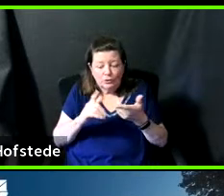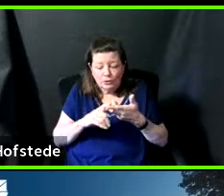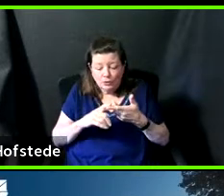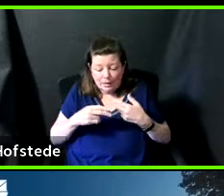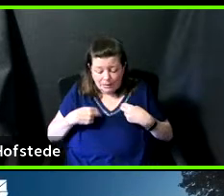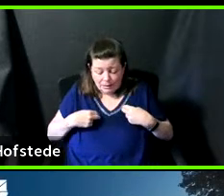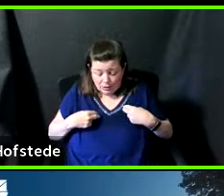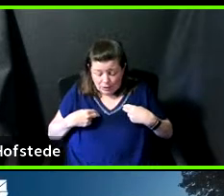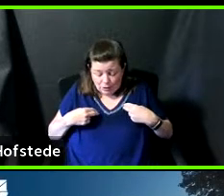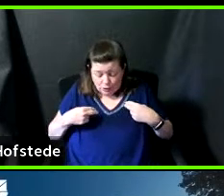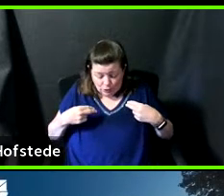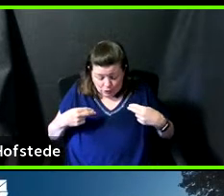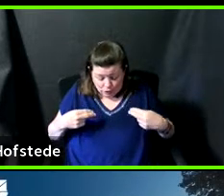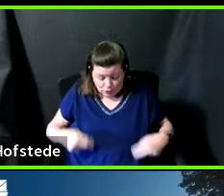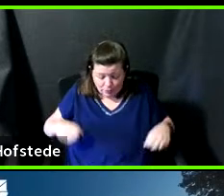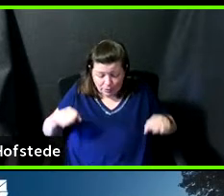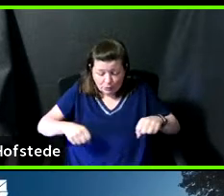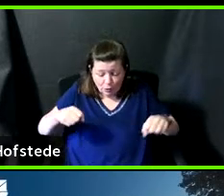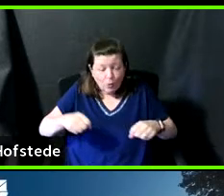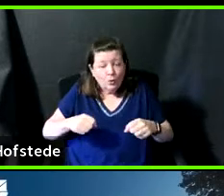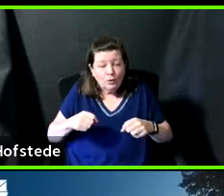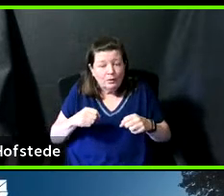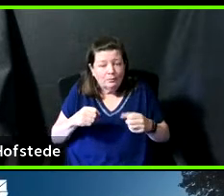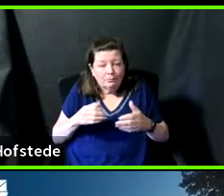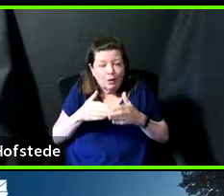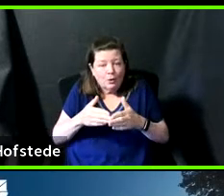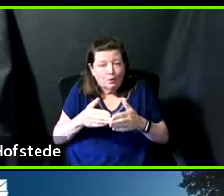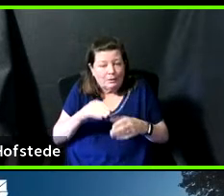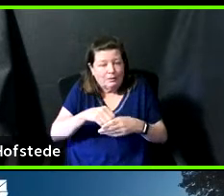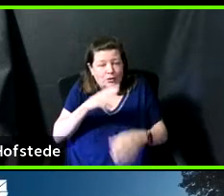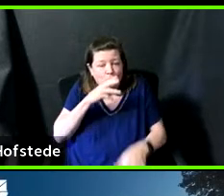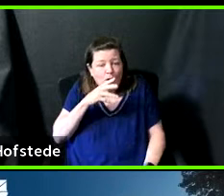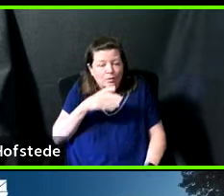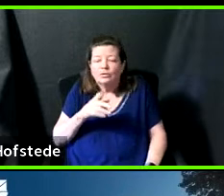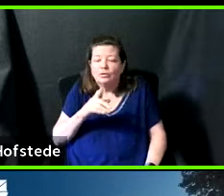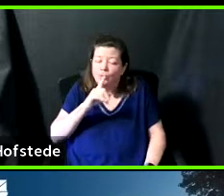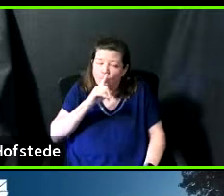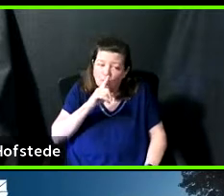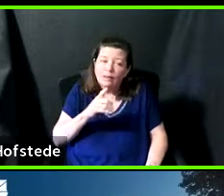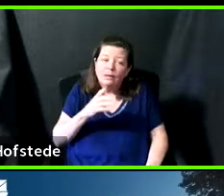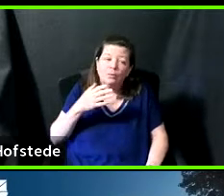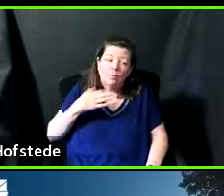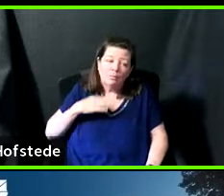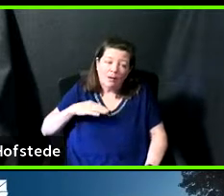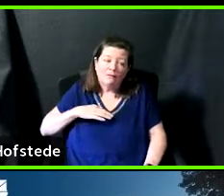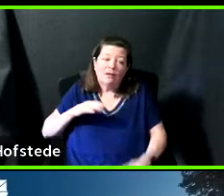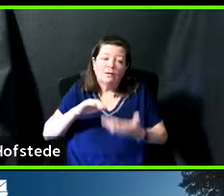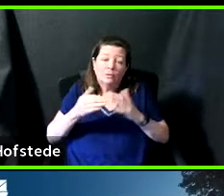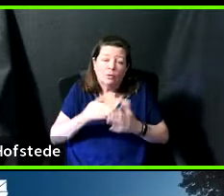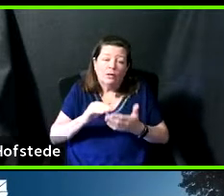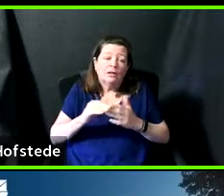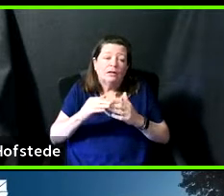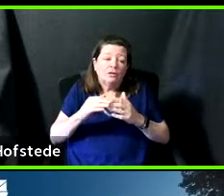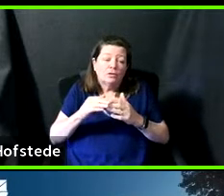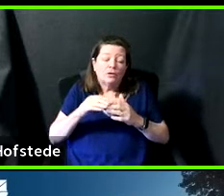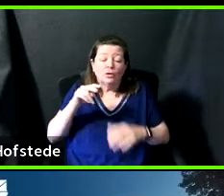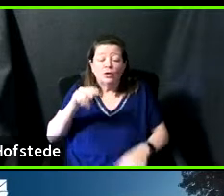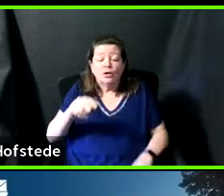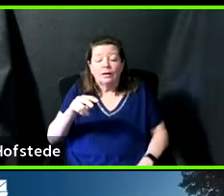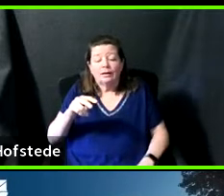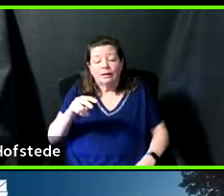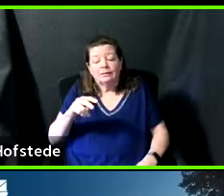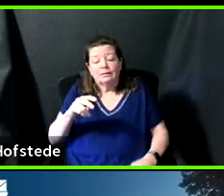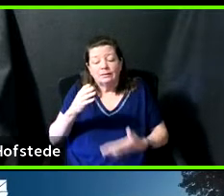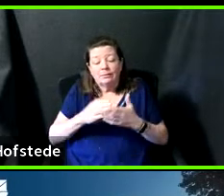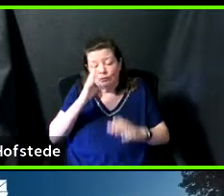human-propelled vehicle into the water anywhere along there. So it would be a great benefit to the community to be looking at that waterfront access